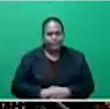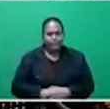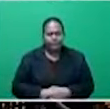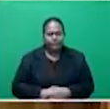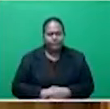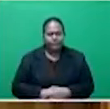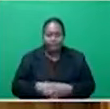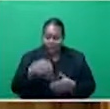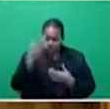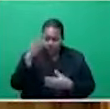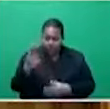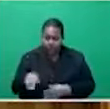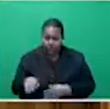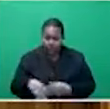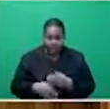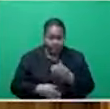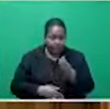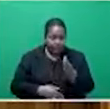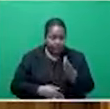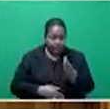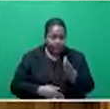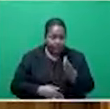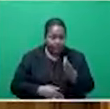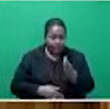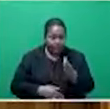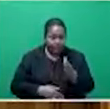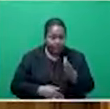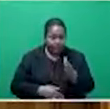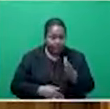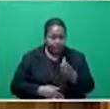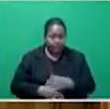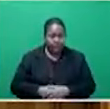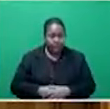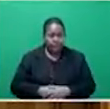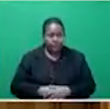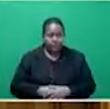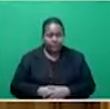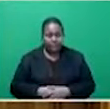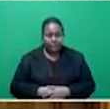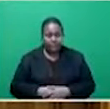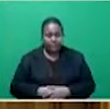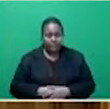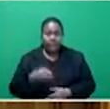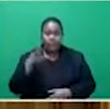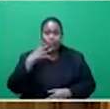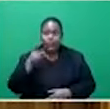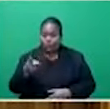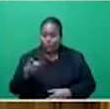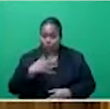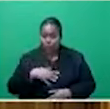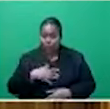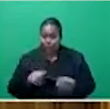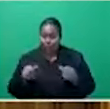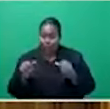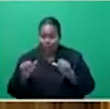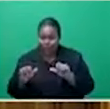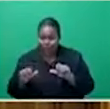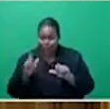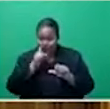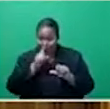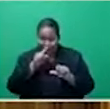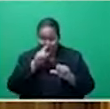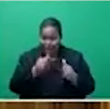Honourable Member, that point about defending the right of people who can't defend them has been brought up in